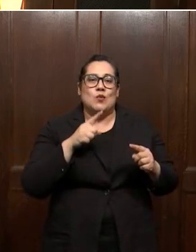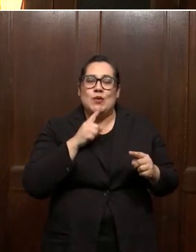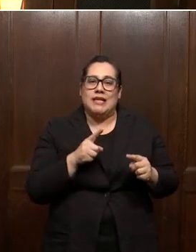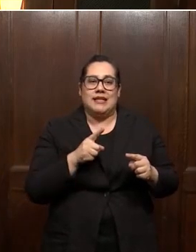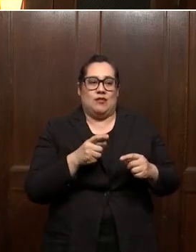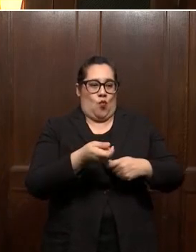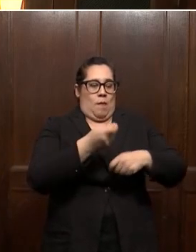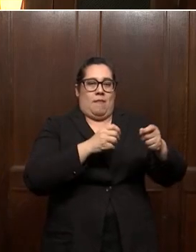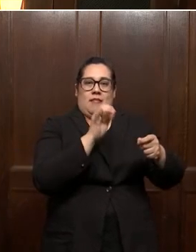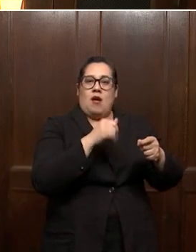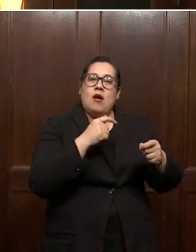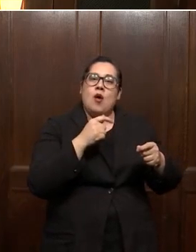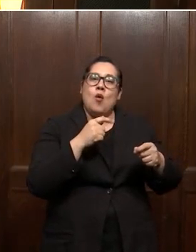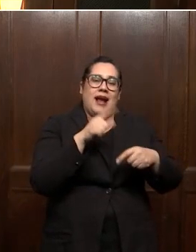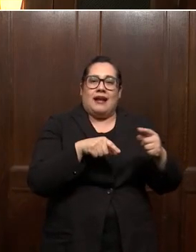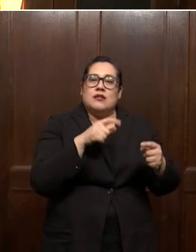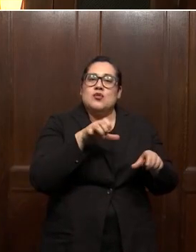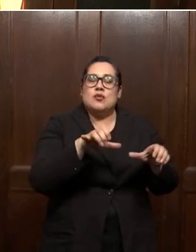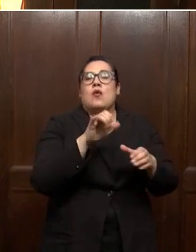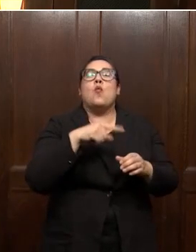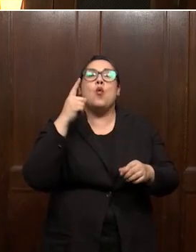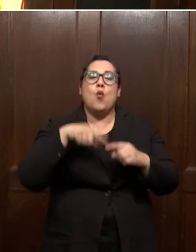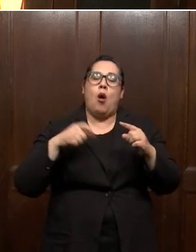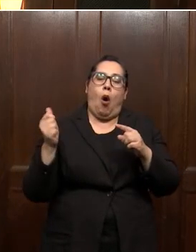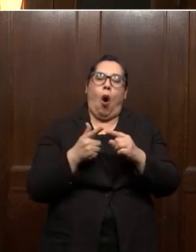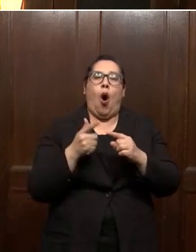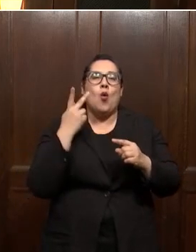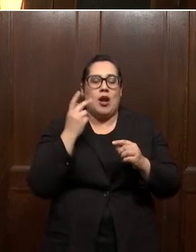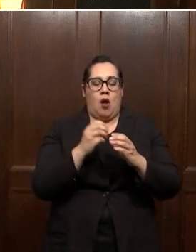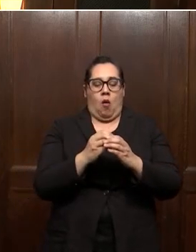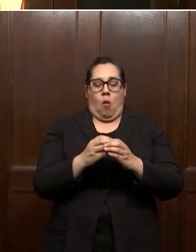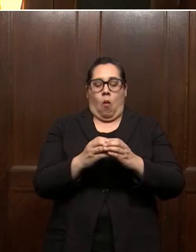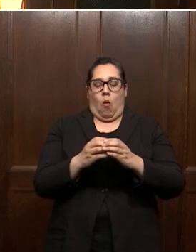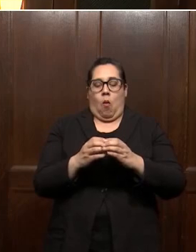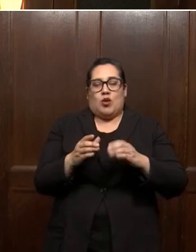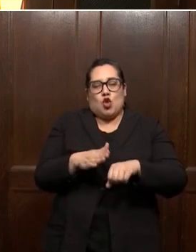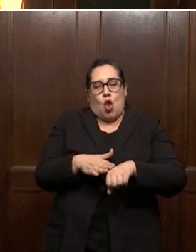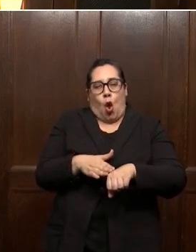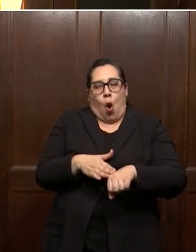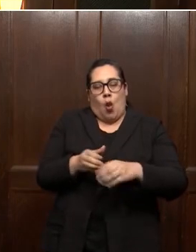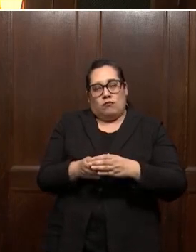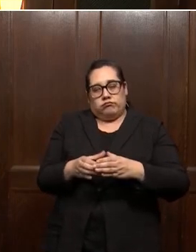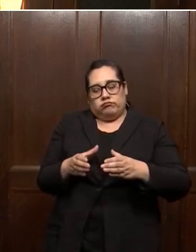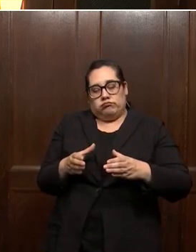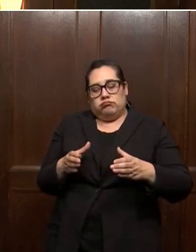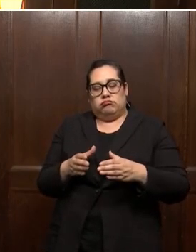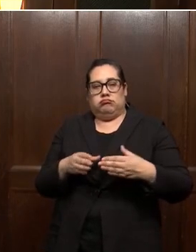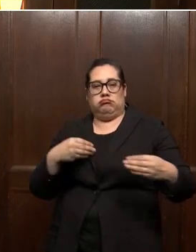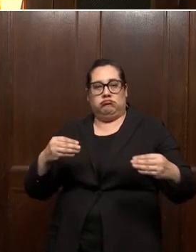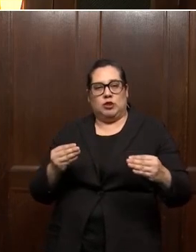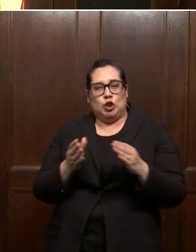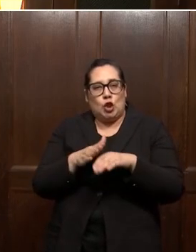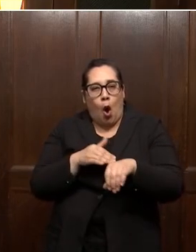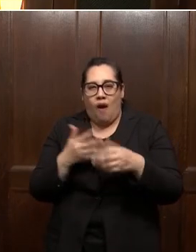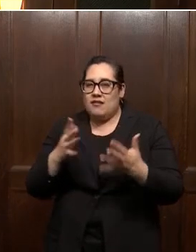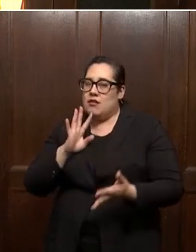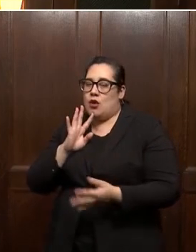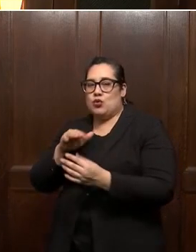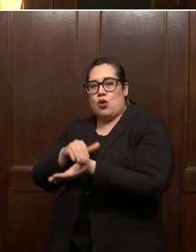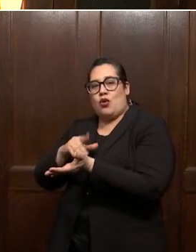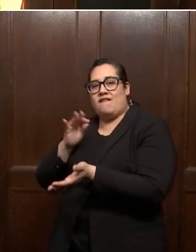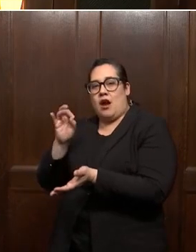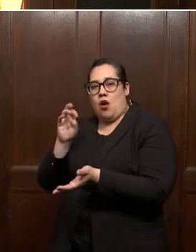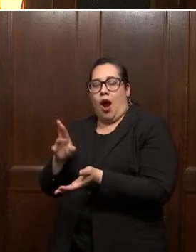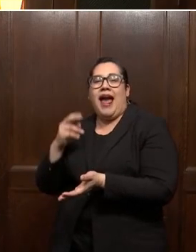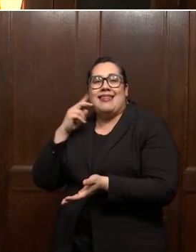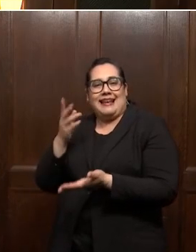So I think all of us are looking at the ways we widen that aperture slowly. I talked with Dr. Ferrer about that. I think that's something in coming